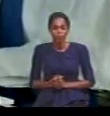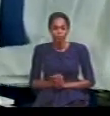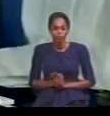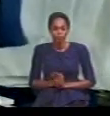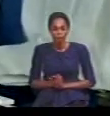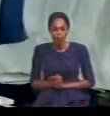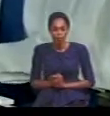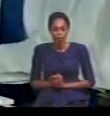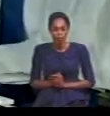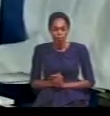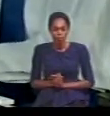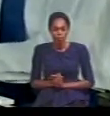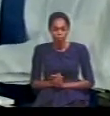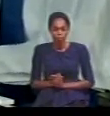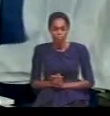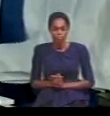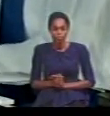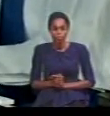Bye.